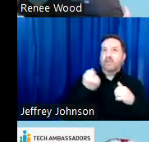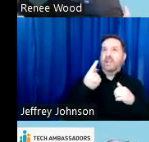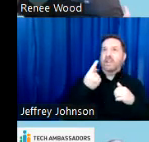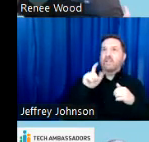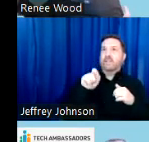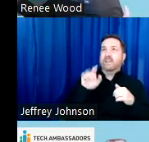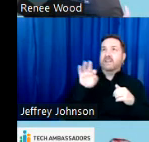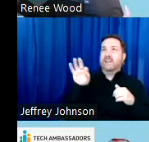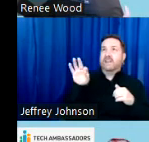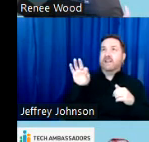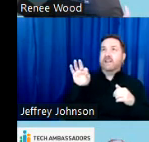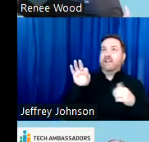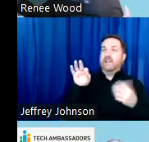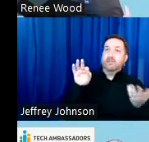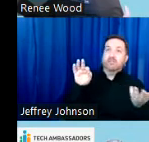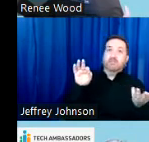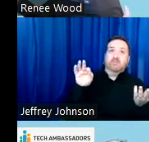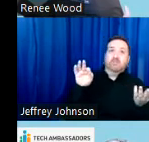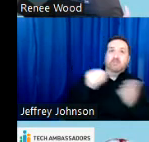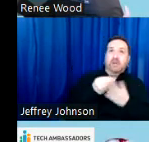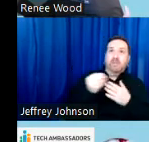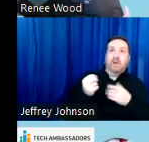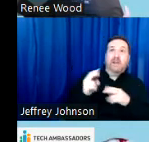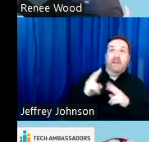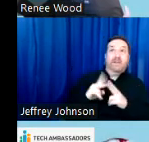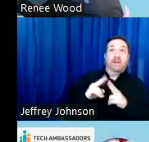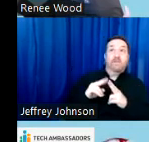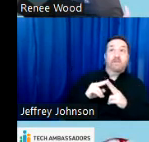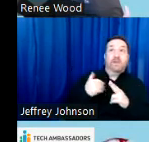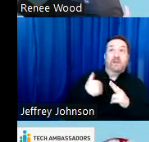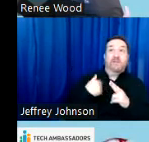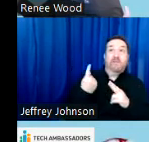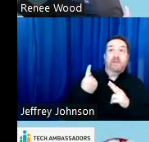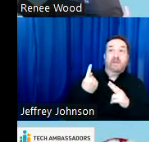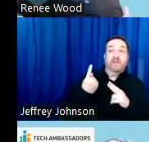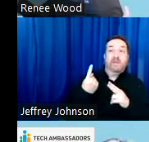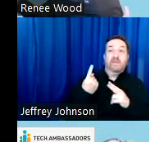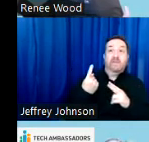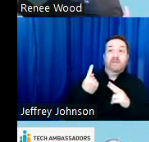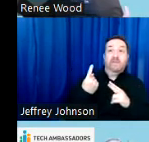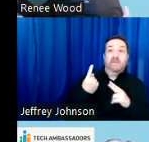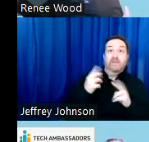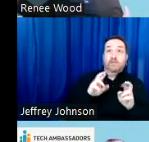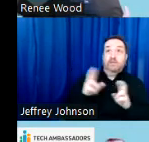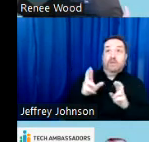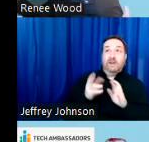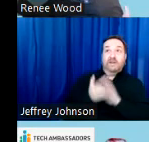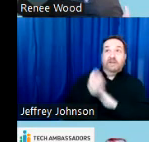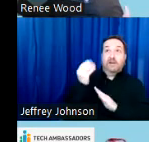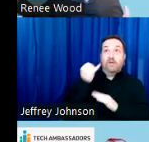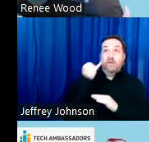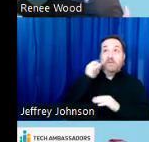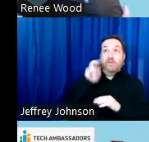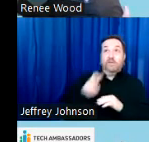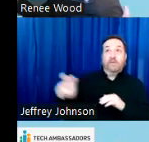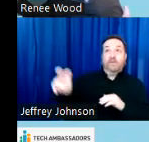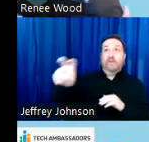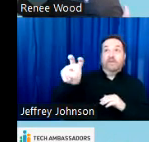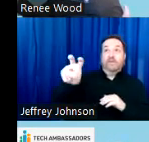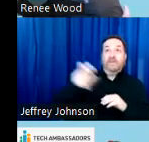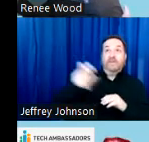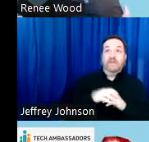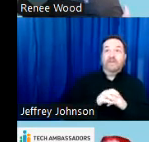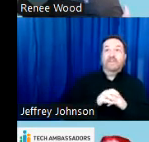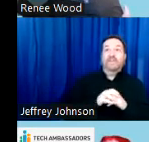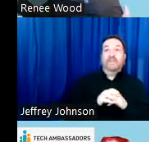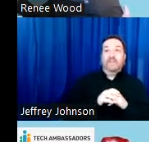could buy a couple of them and have one that's kind of ready to go on any trip. I've done that